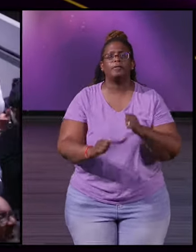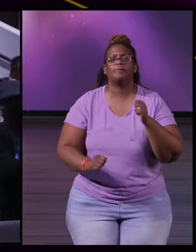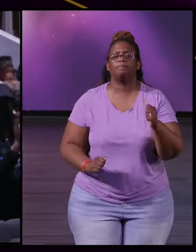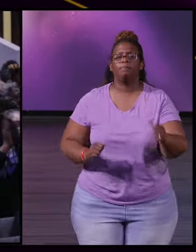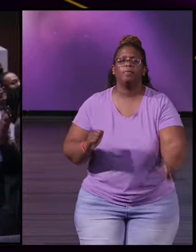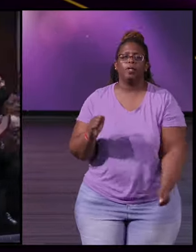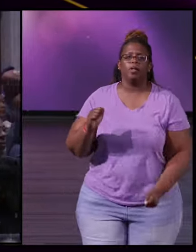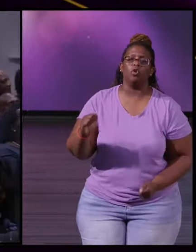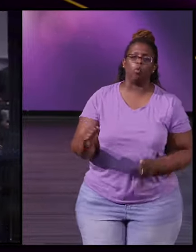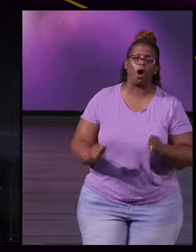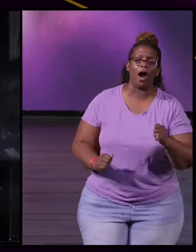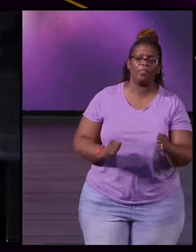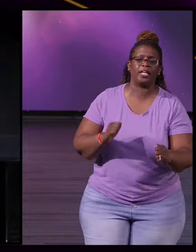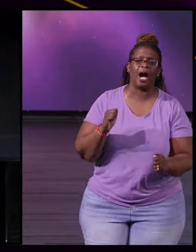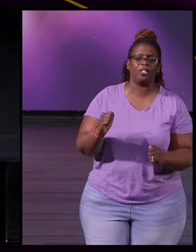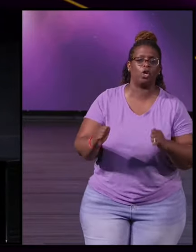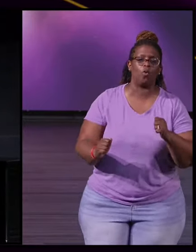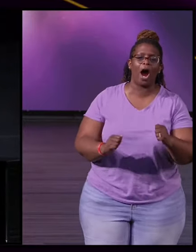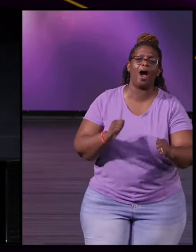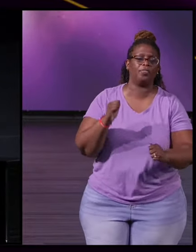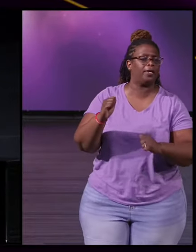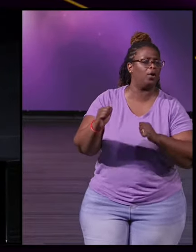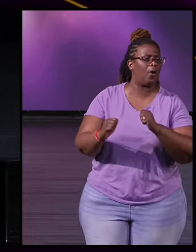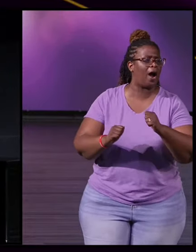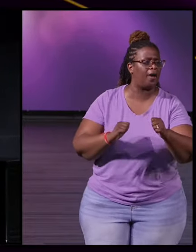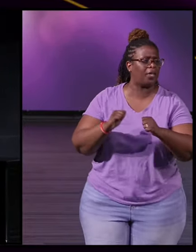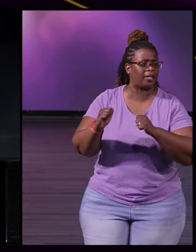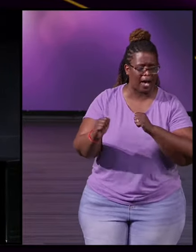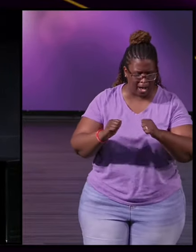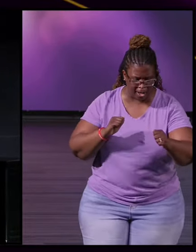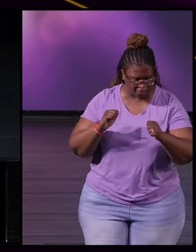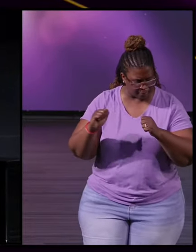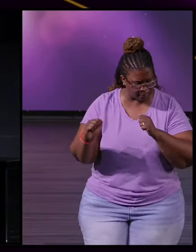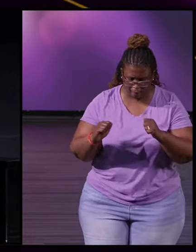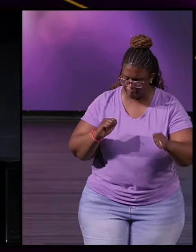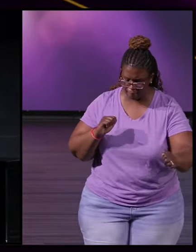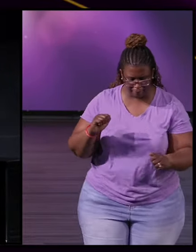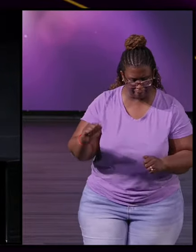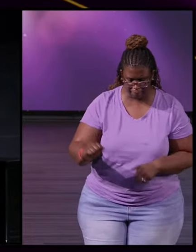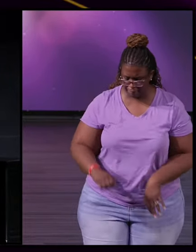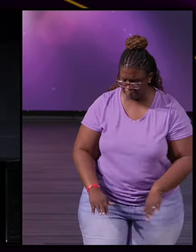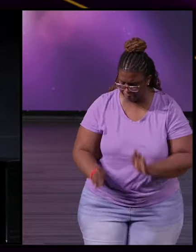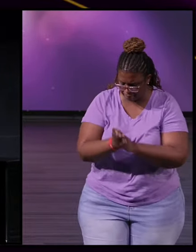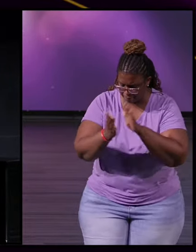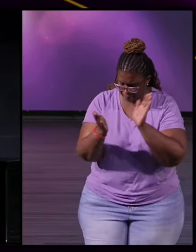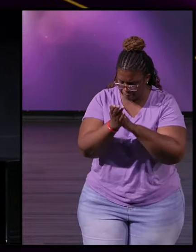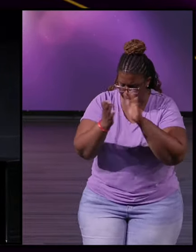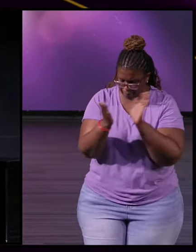Thank you.